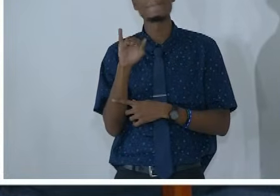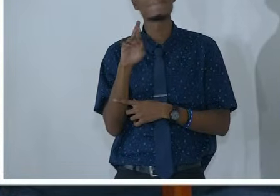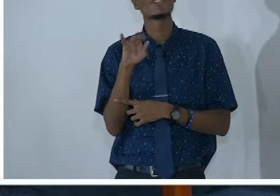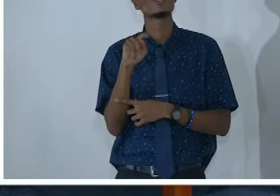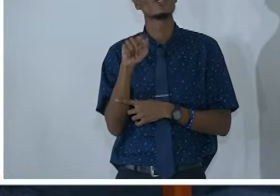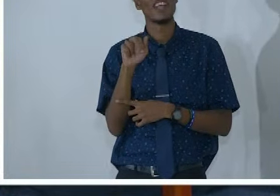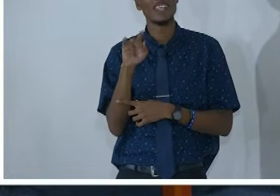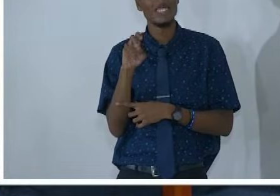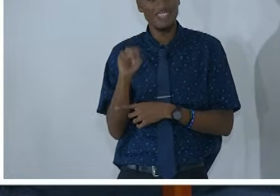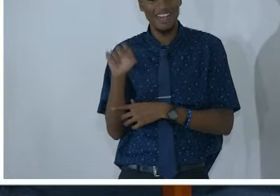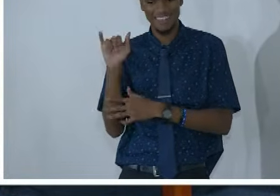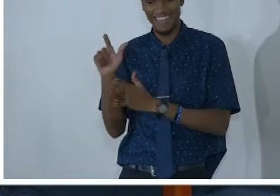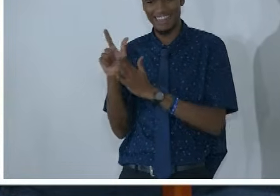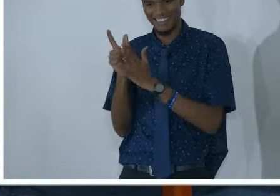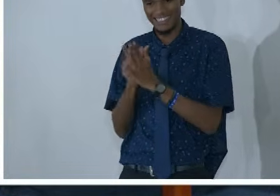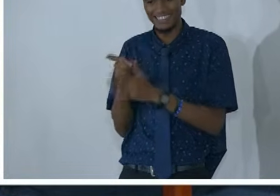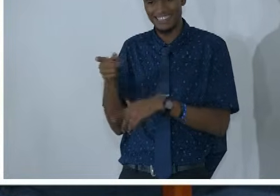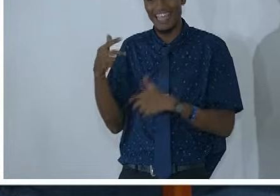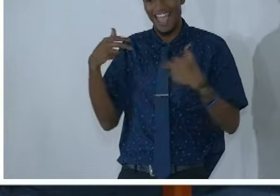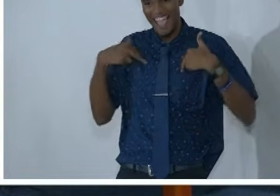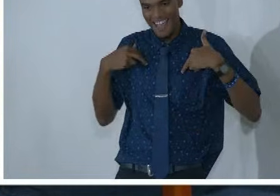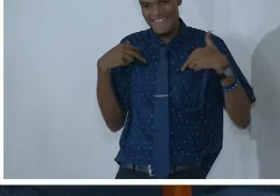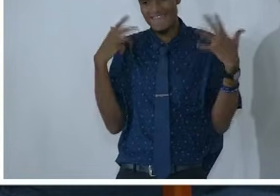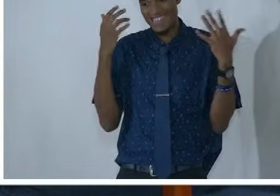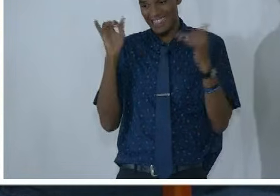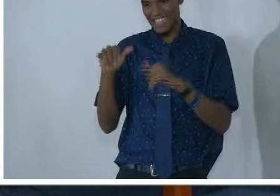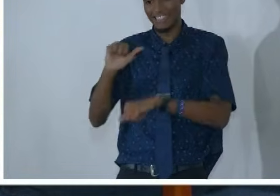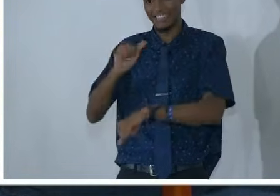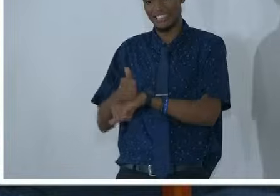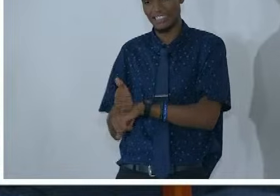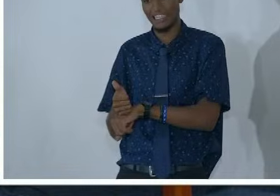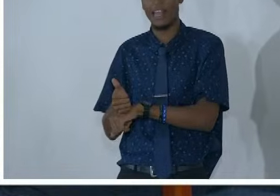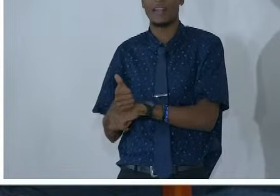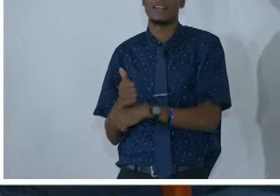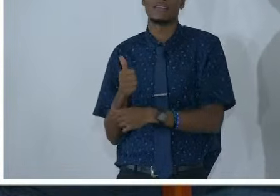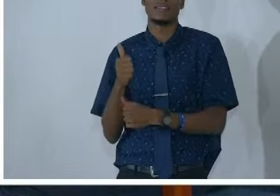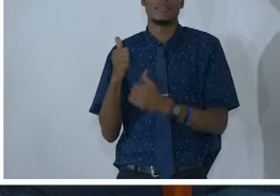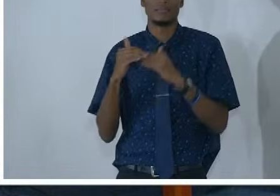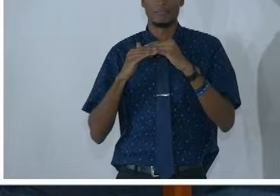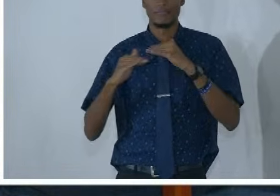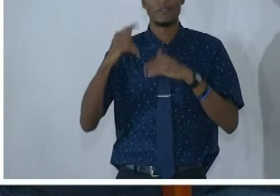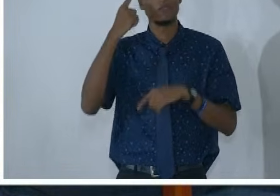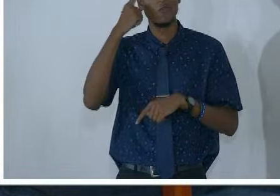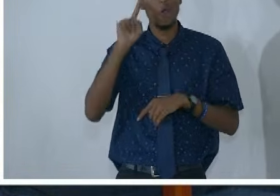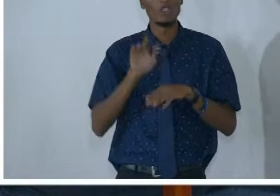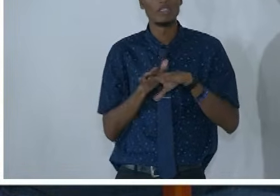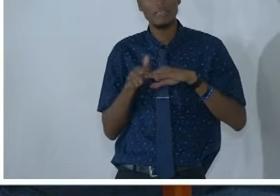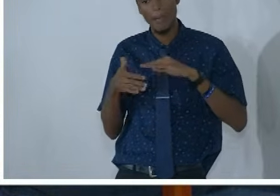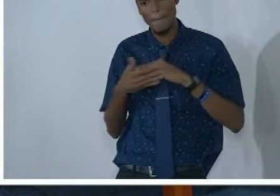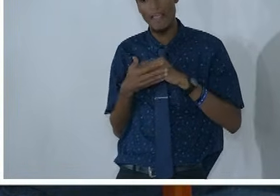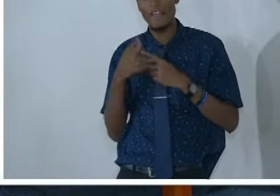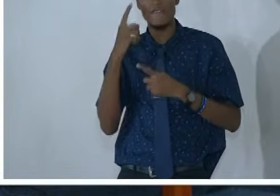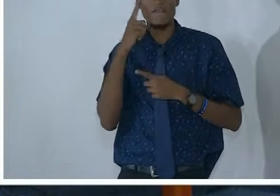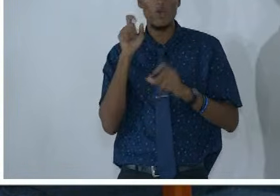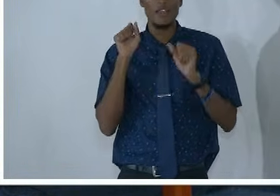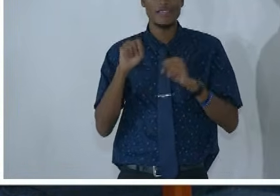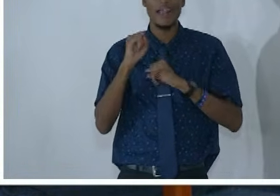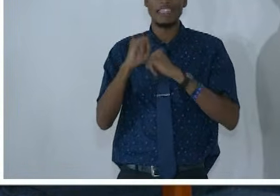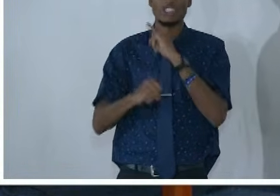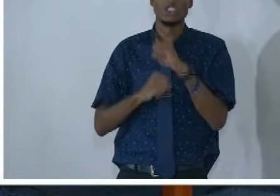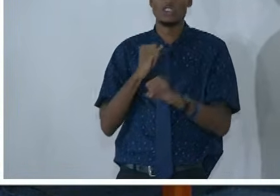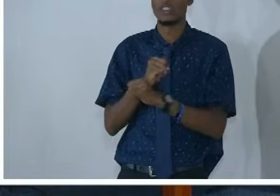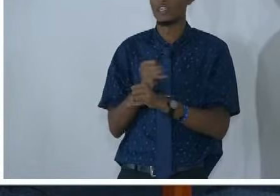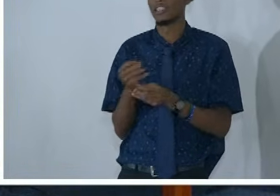have, which really has set the platform for Jamaica to become an international dispute